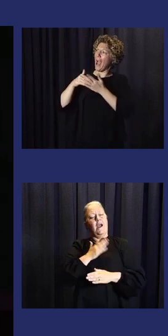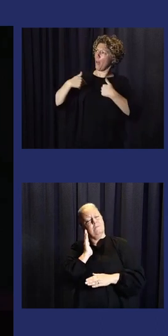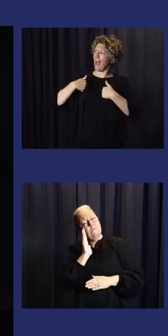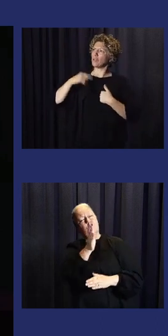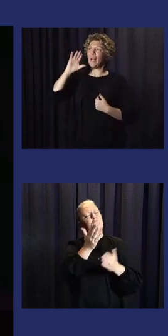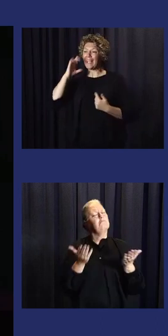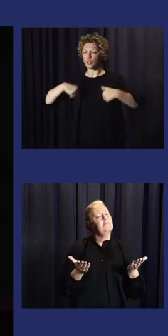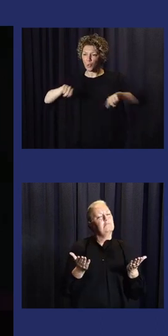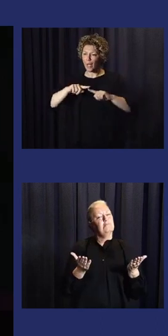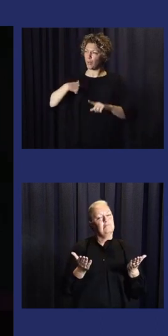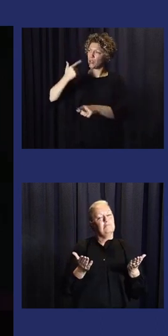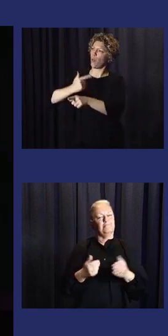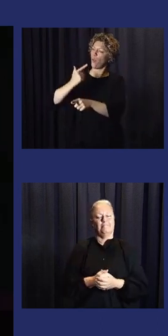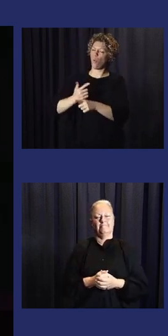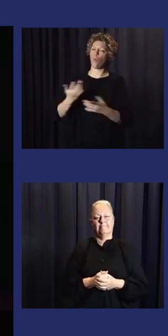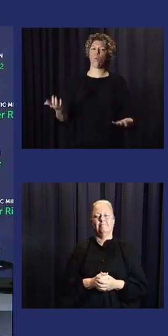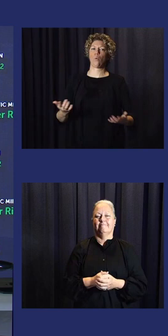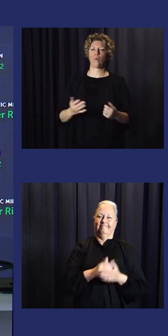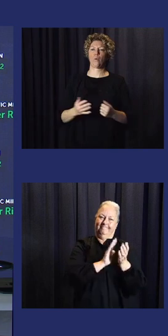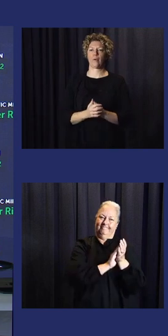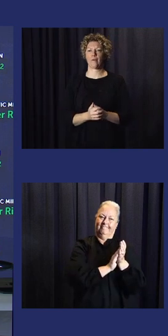needs? Thank you.